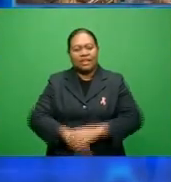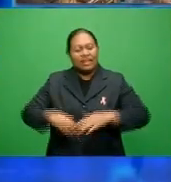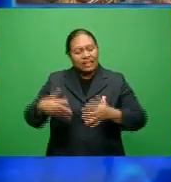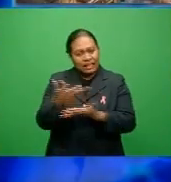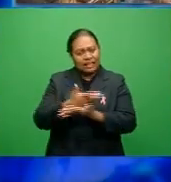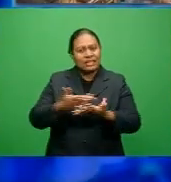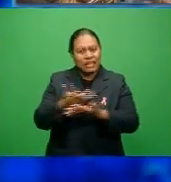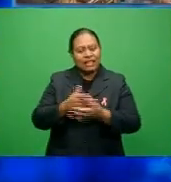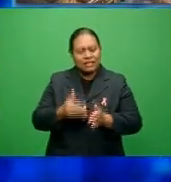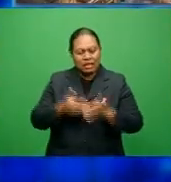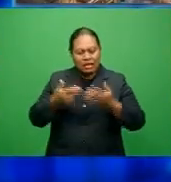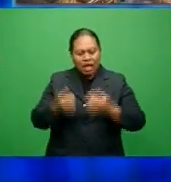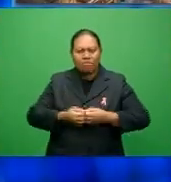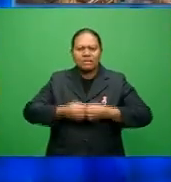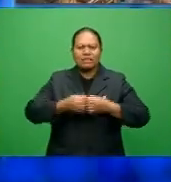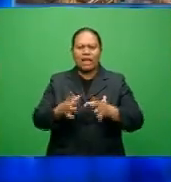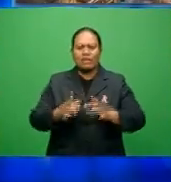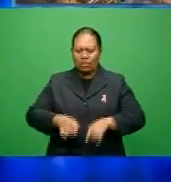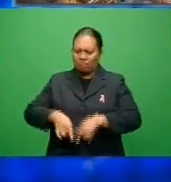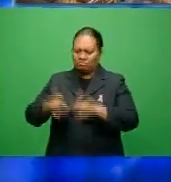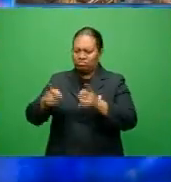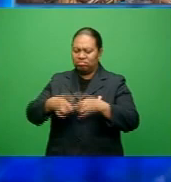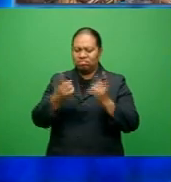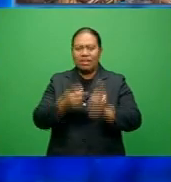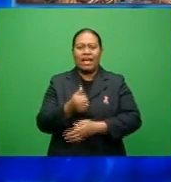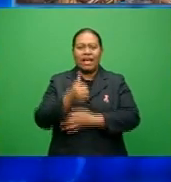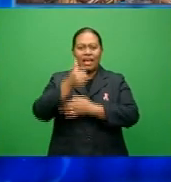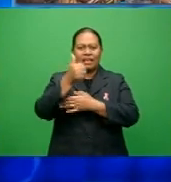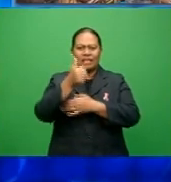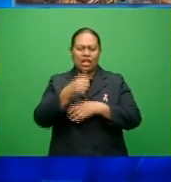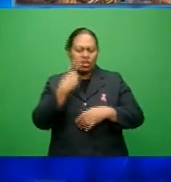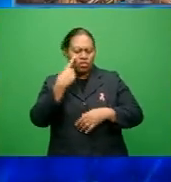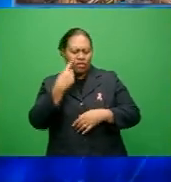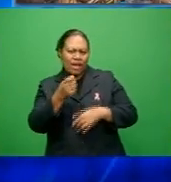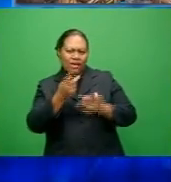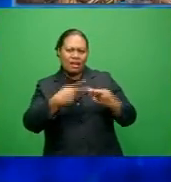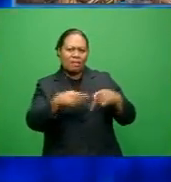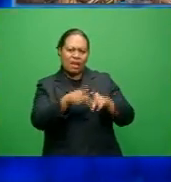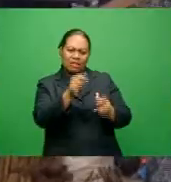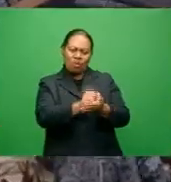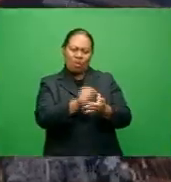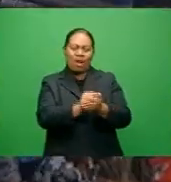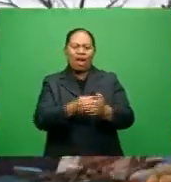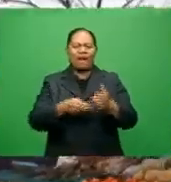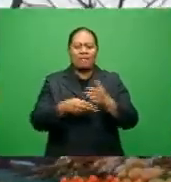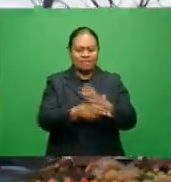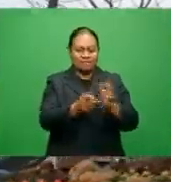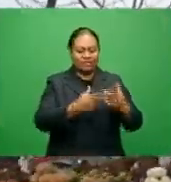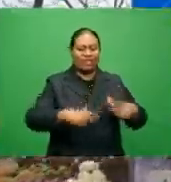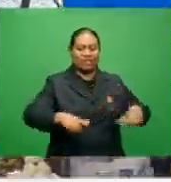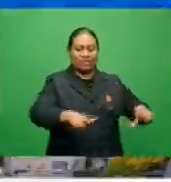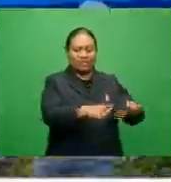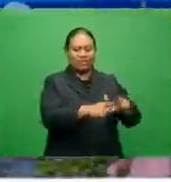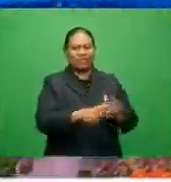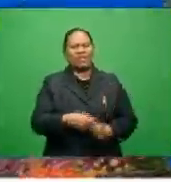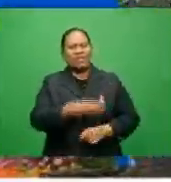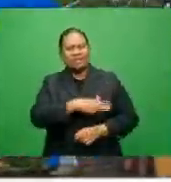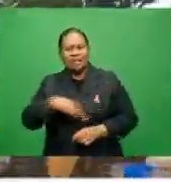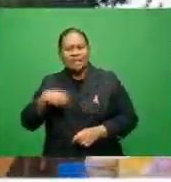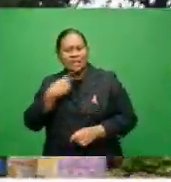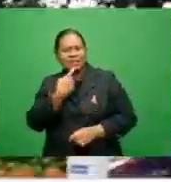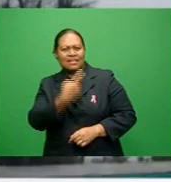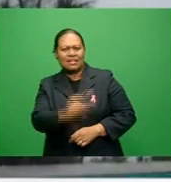Discussions have started with different agencies to find suitable land for a market in Navua. Local Government Minister Pramila Kumar